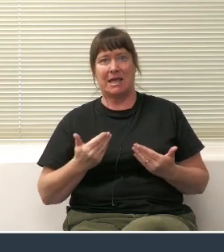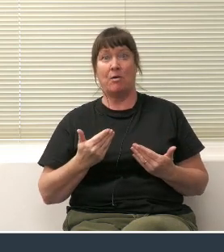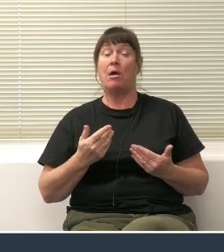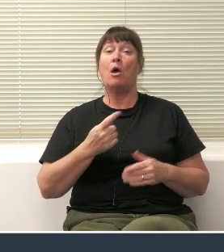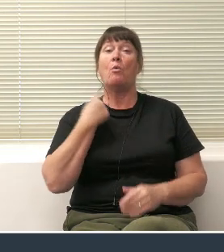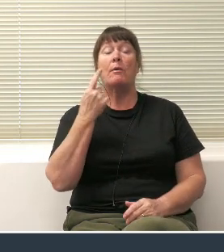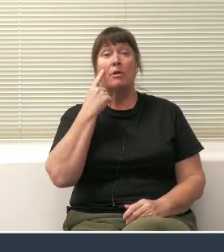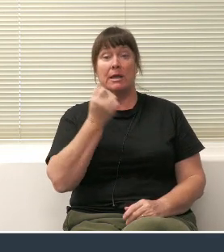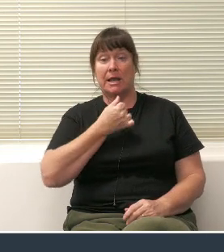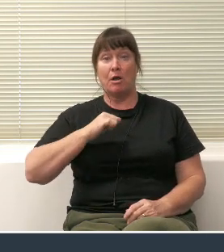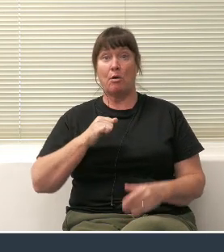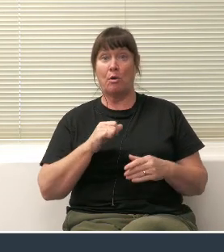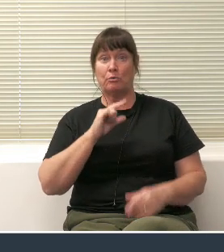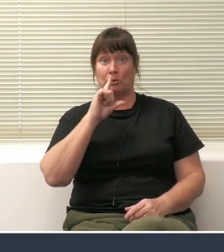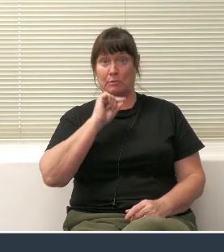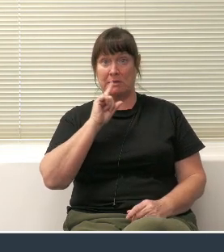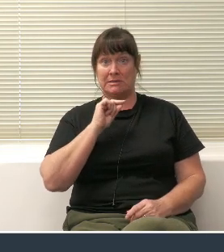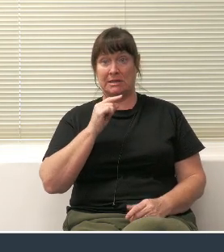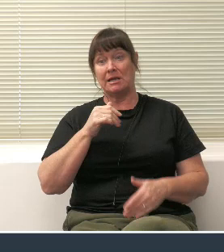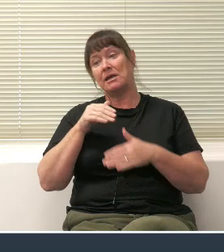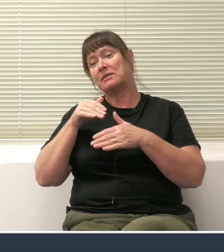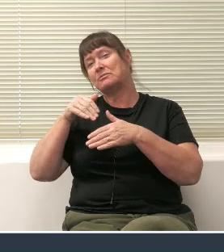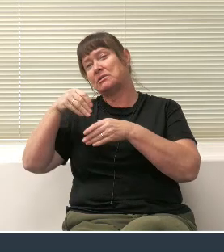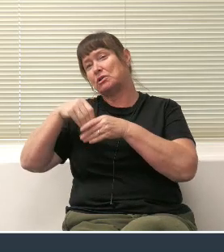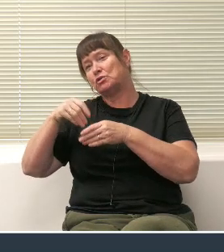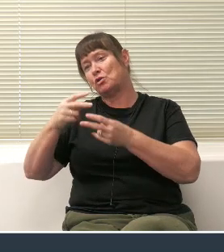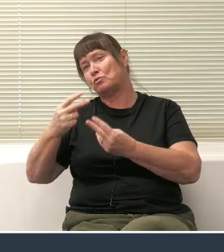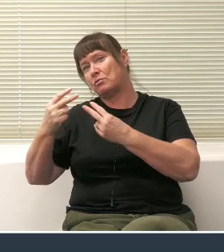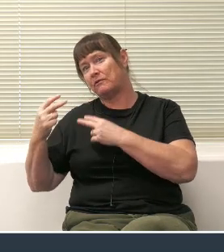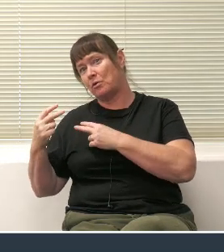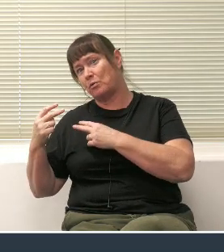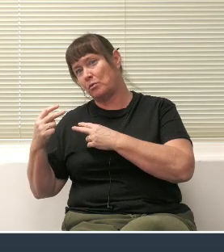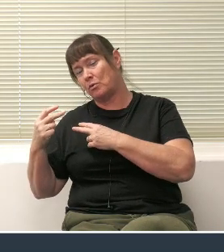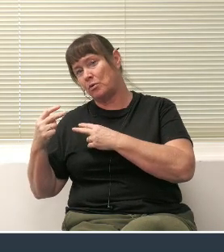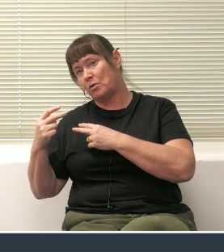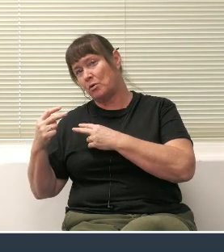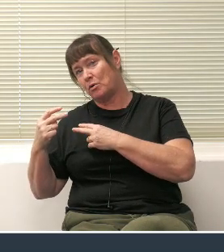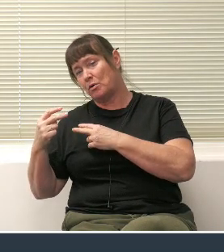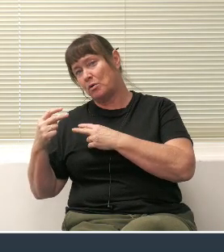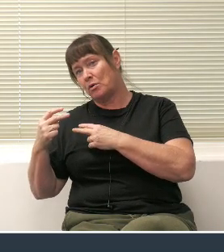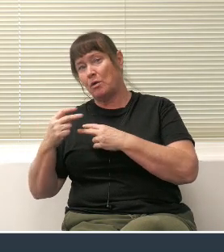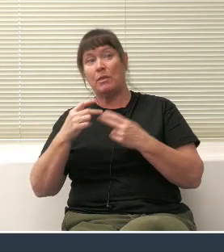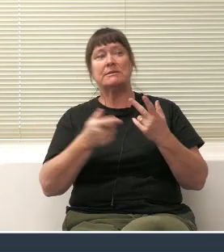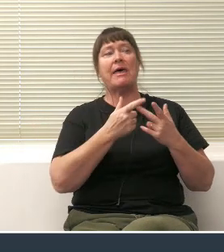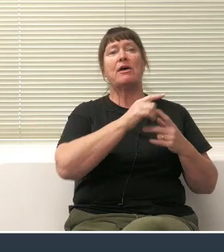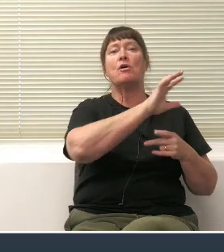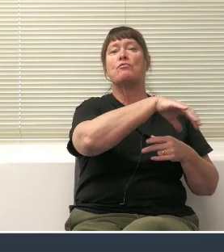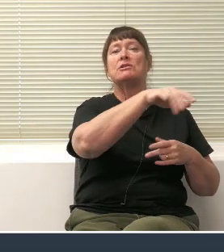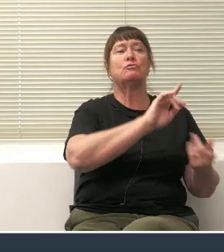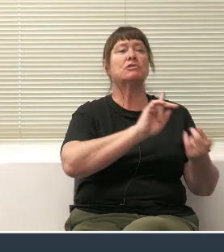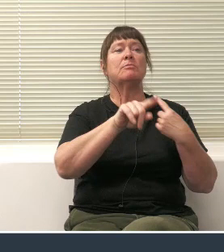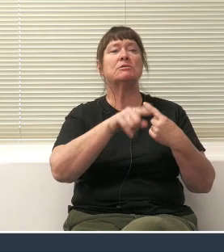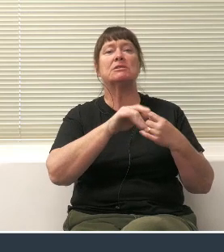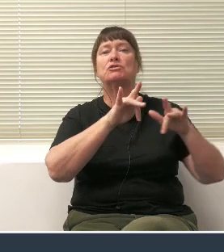own capacity based on our own internal review. We haven't had direction out of KEG and others around the regional